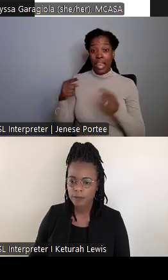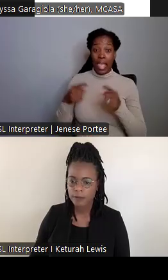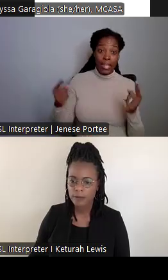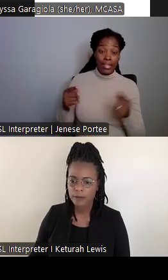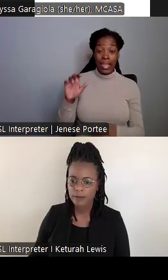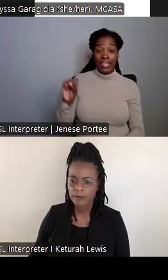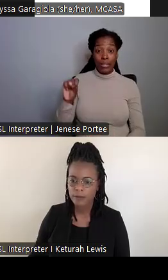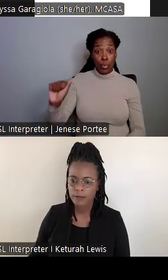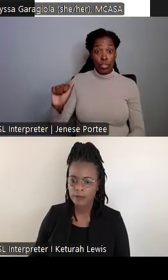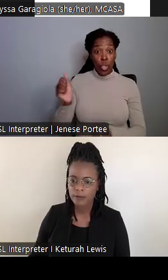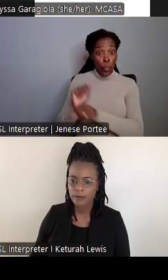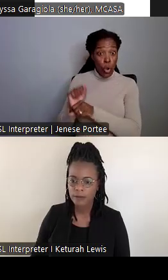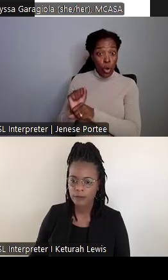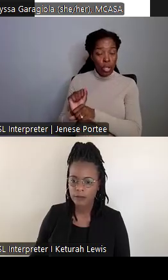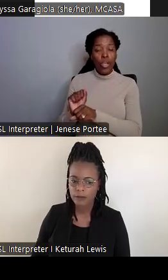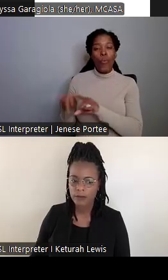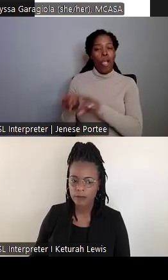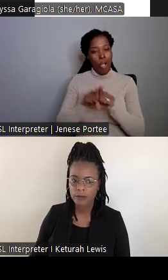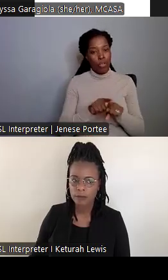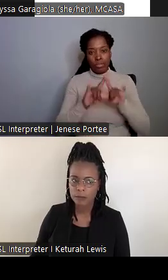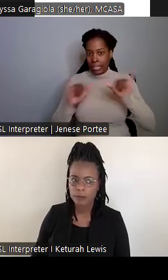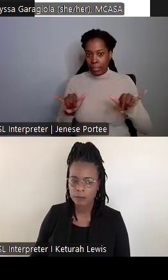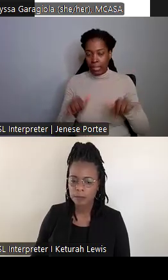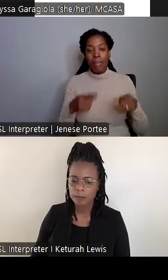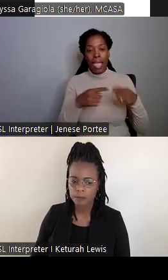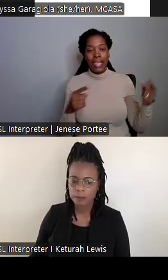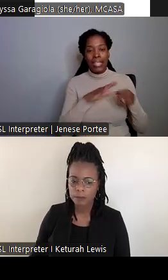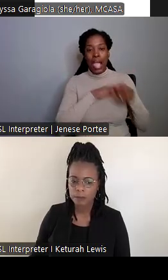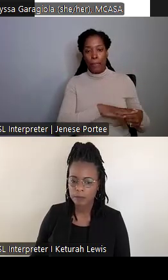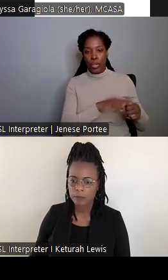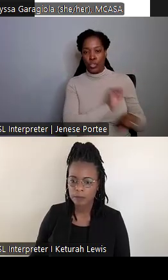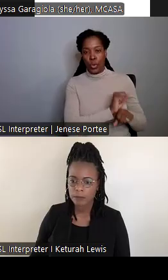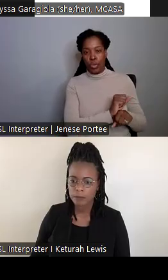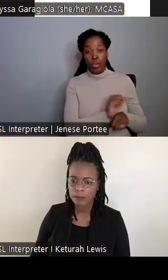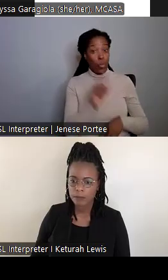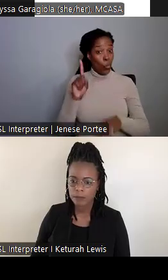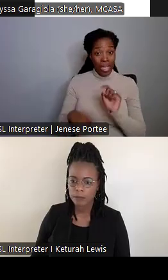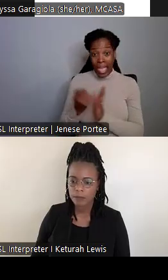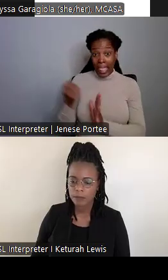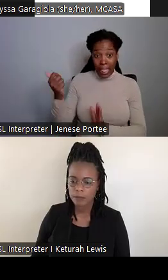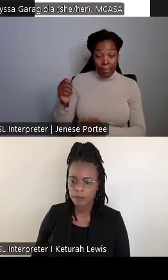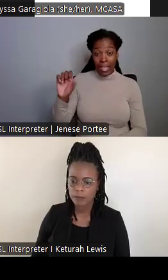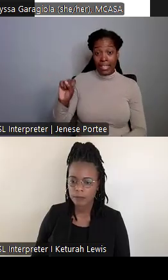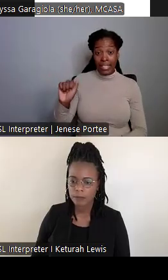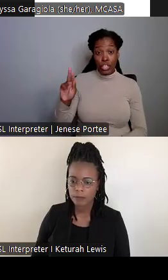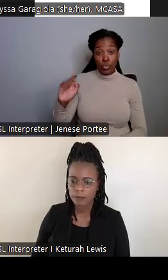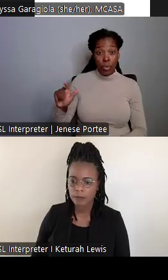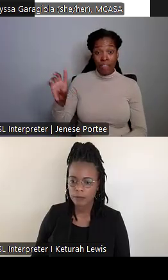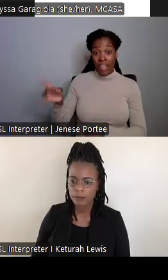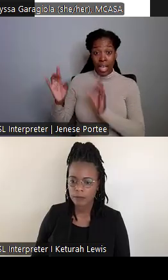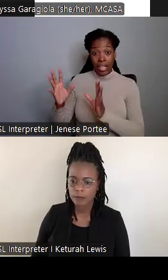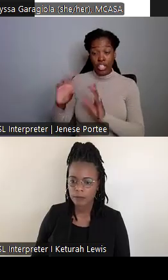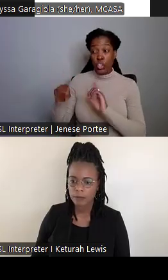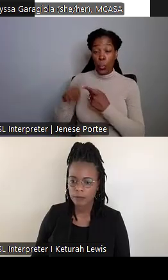work, we are also doing anti-oppression work. We cannot eliminate sexual violence, when it is most often used historically